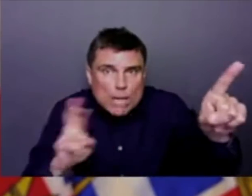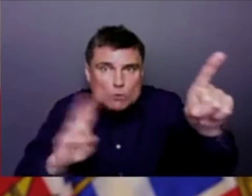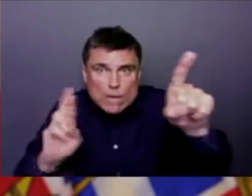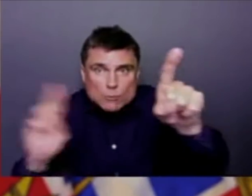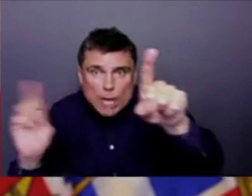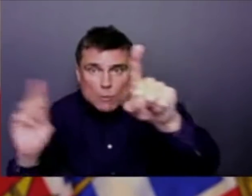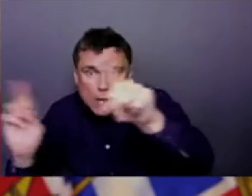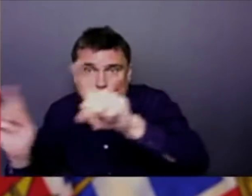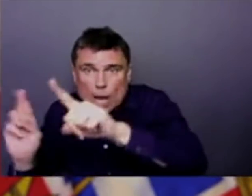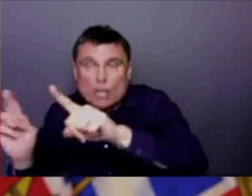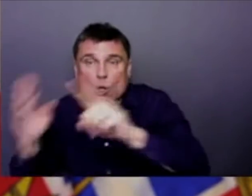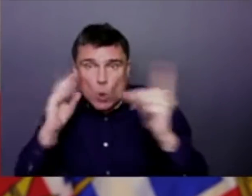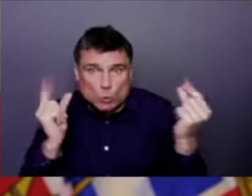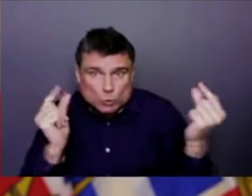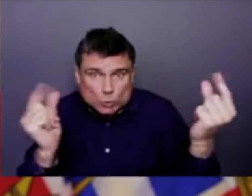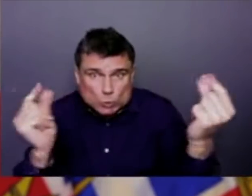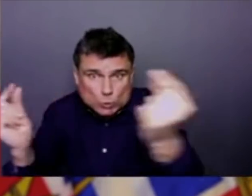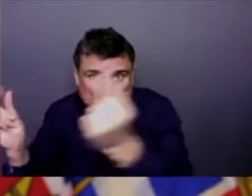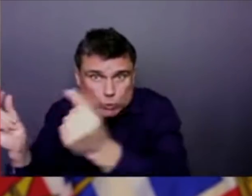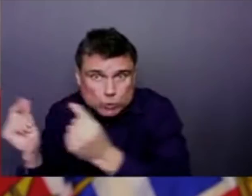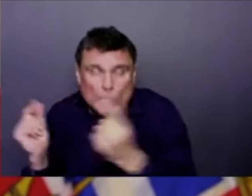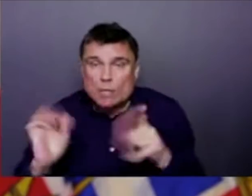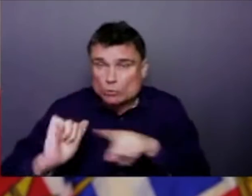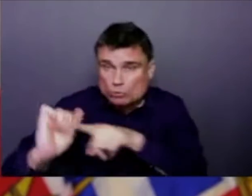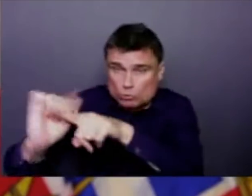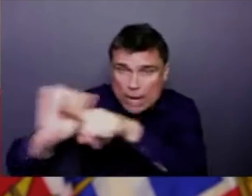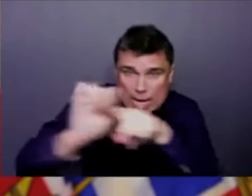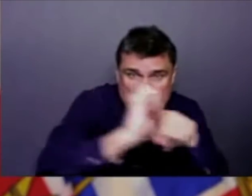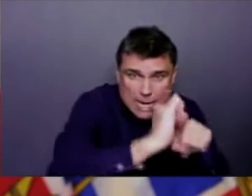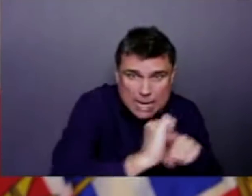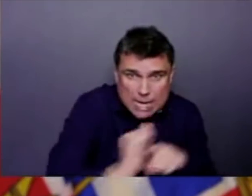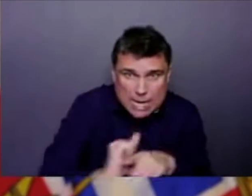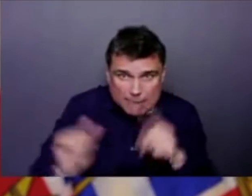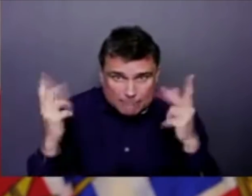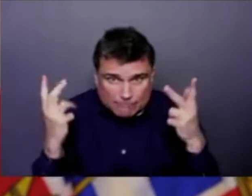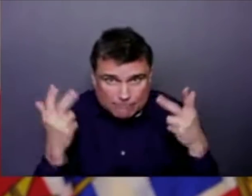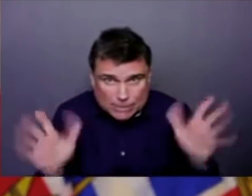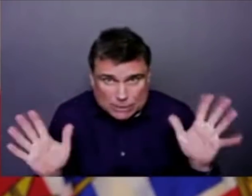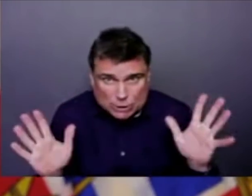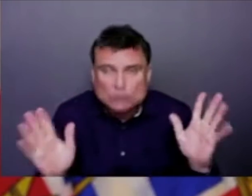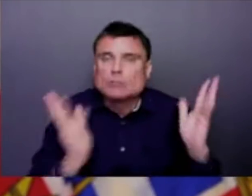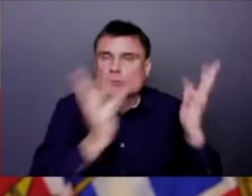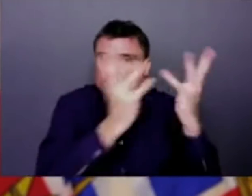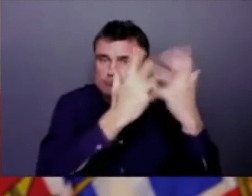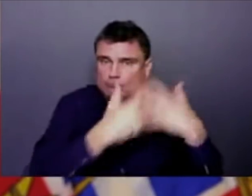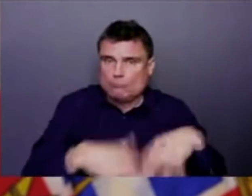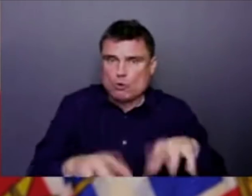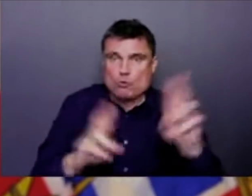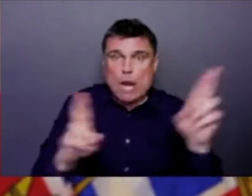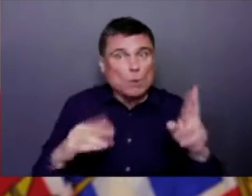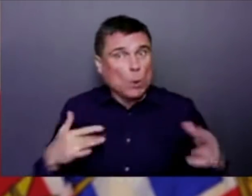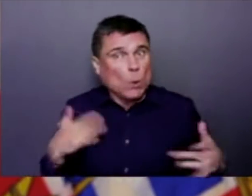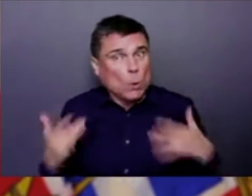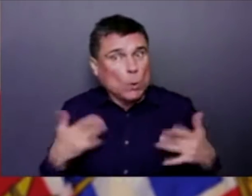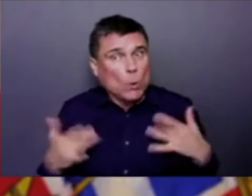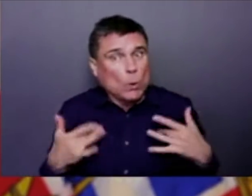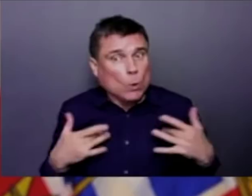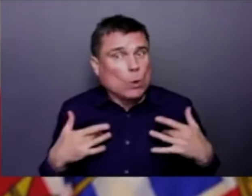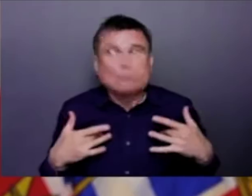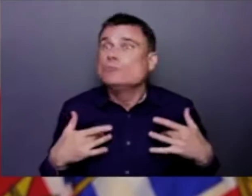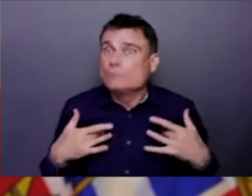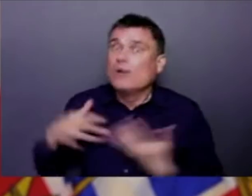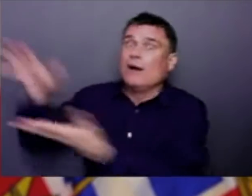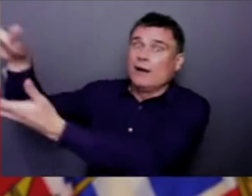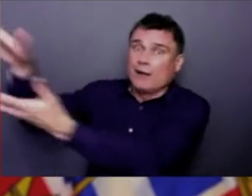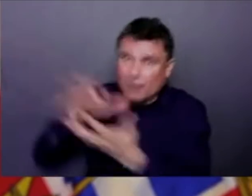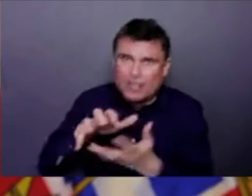vaccine in those communities in the coming days. And I think this is a very important and exciting move forward for us here in British Columbia.